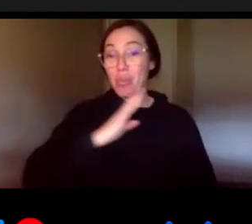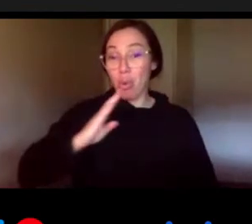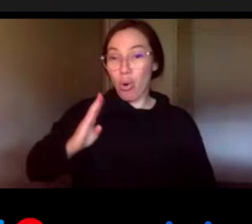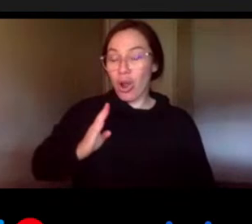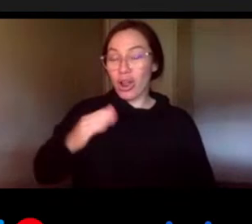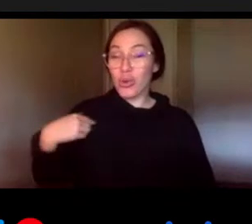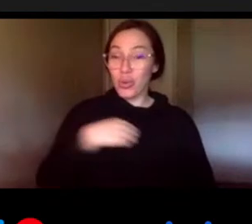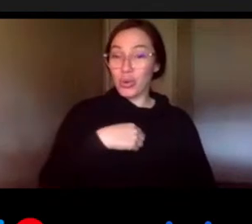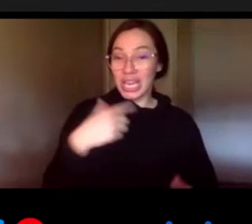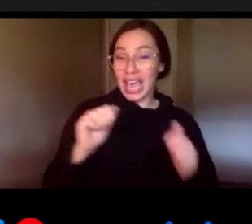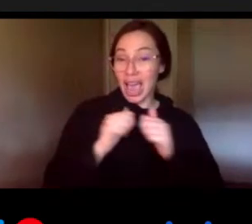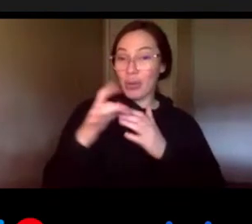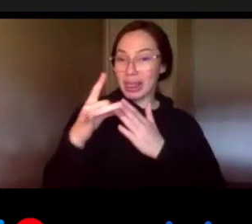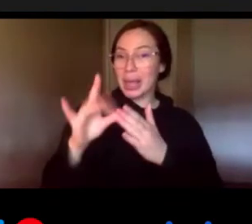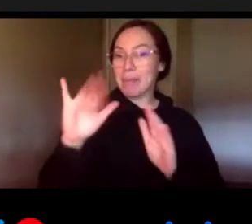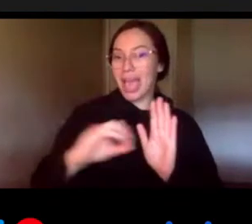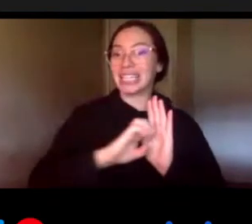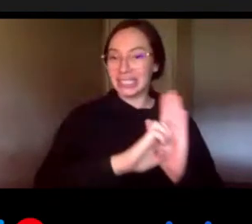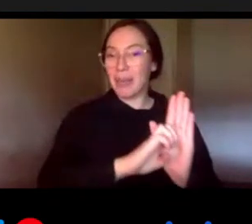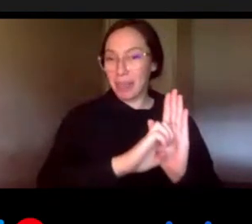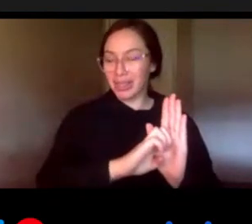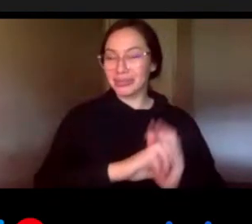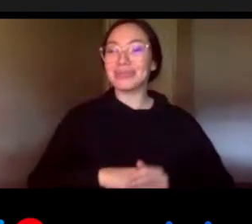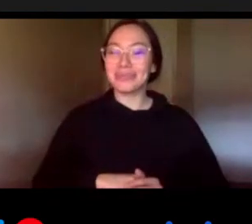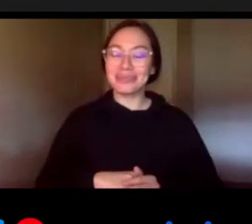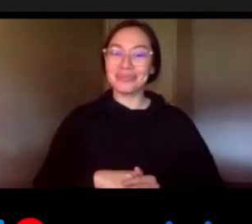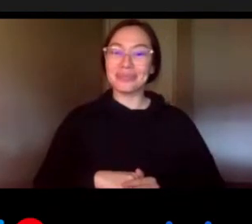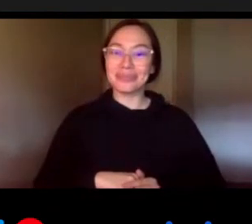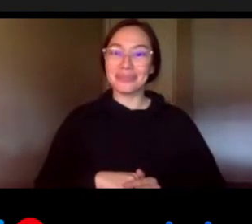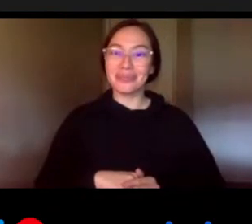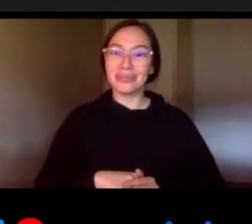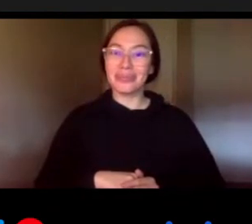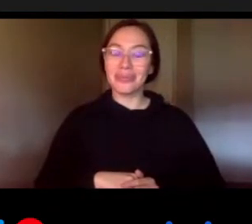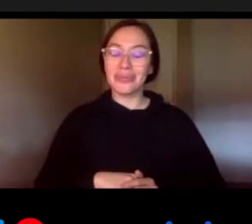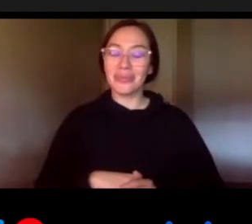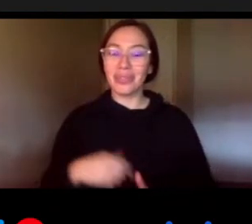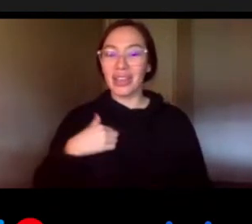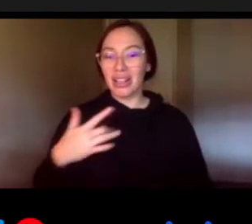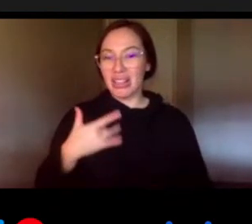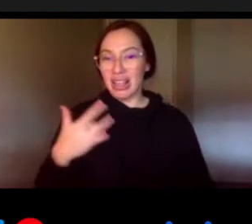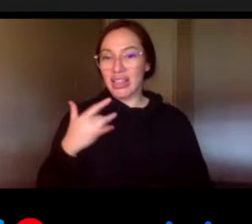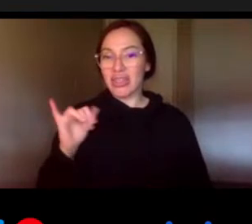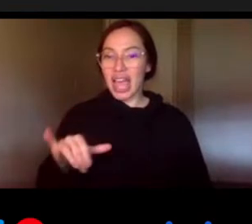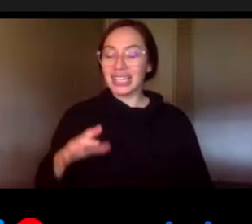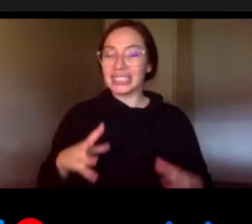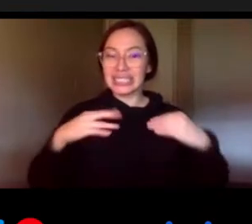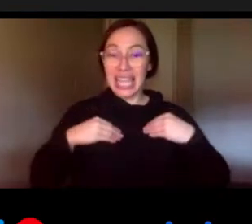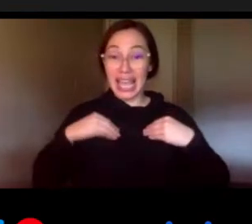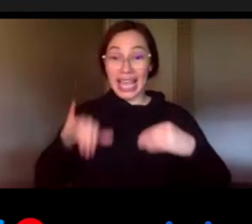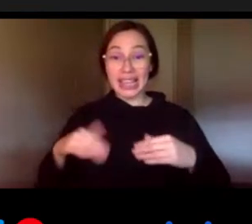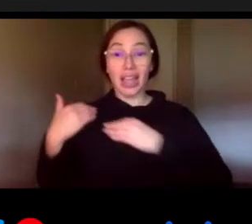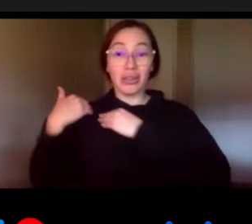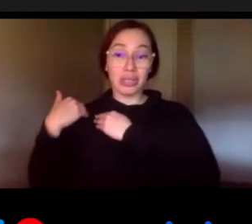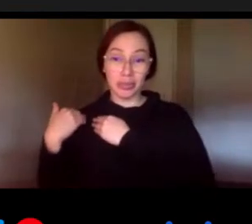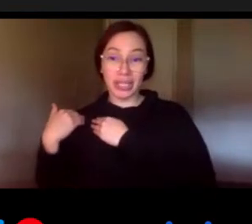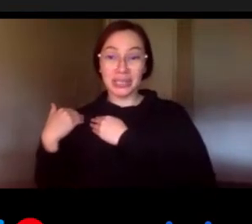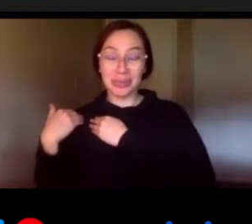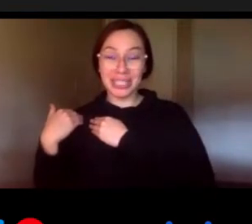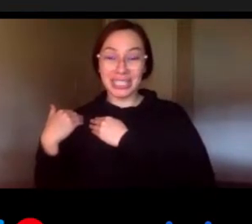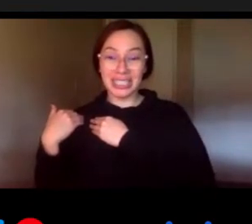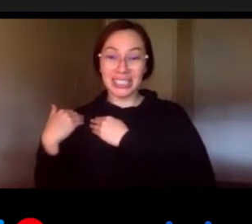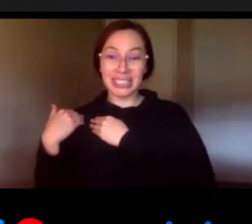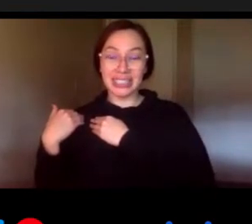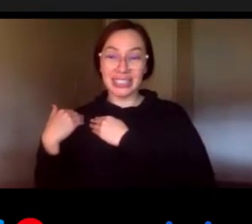example. And I think that taking that responsibility